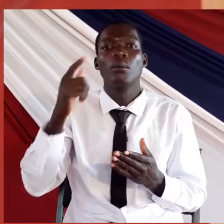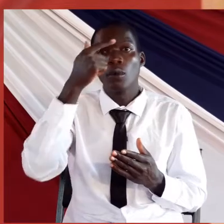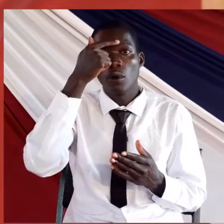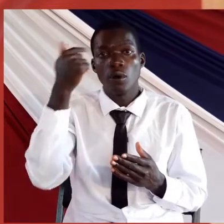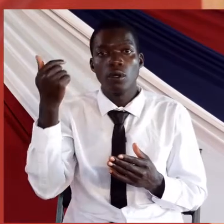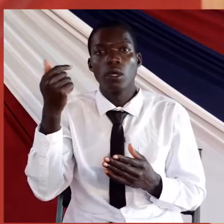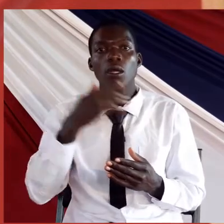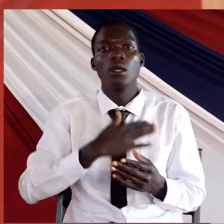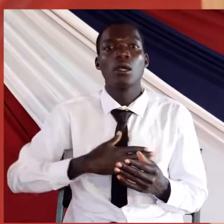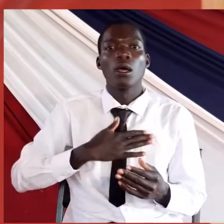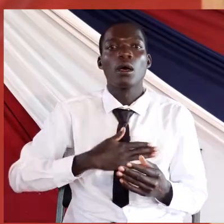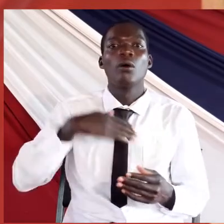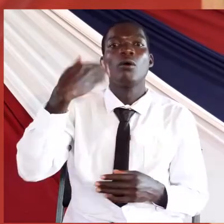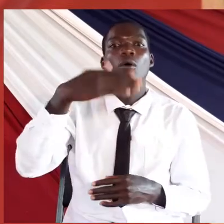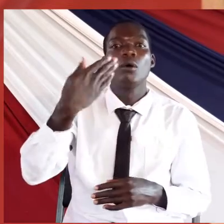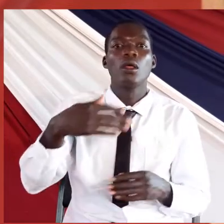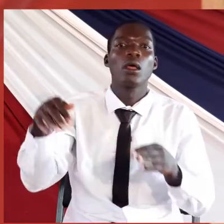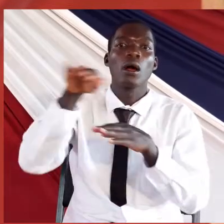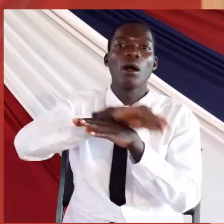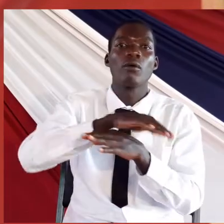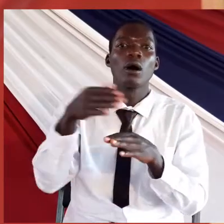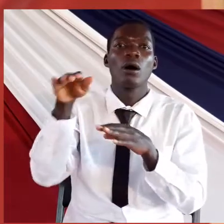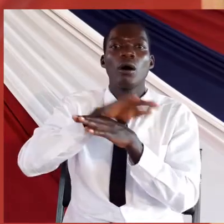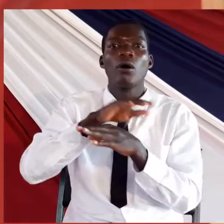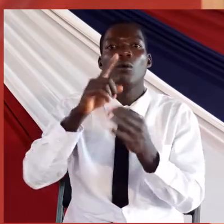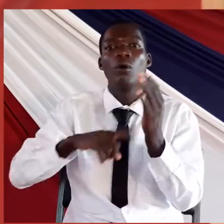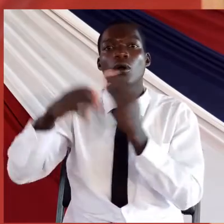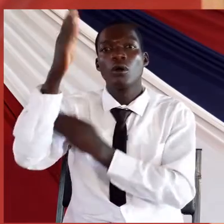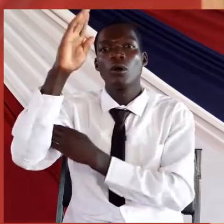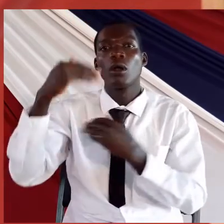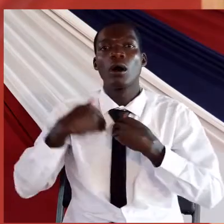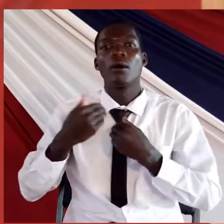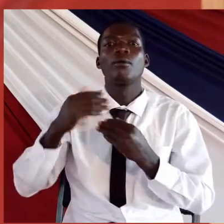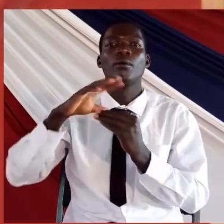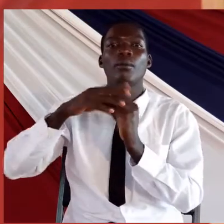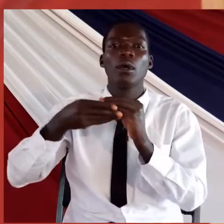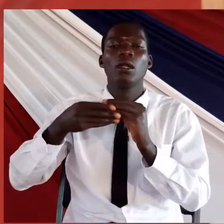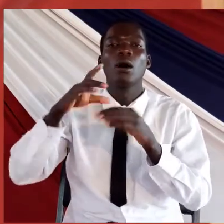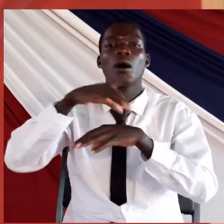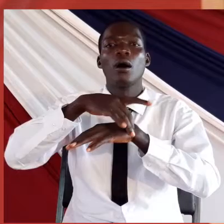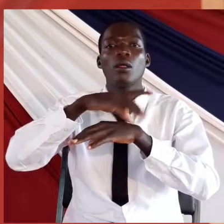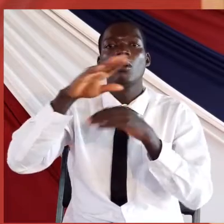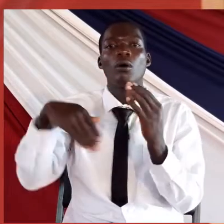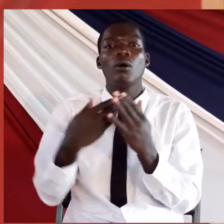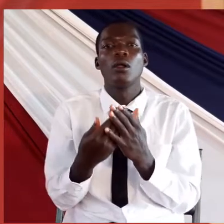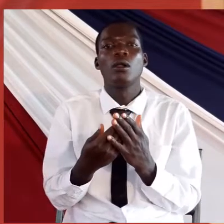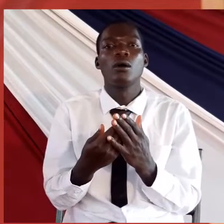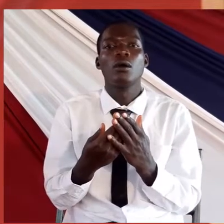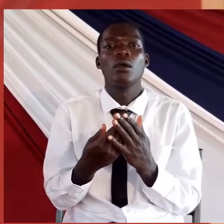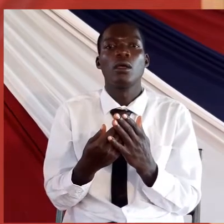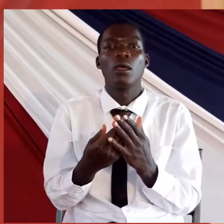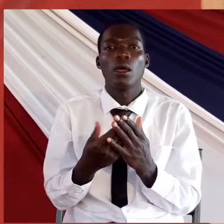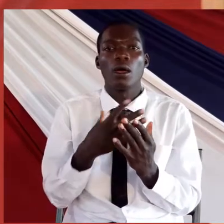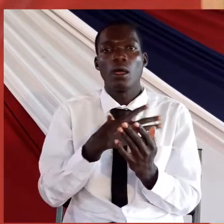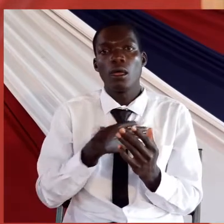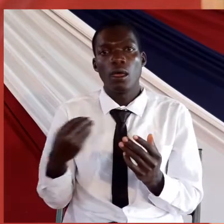Because science has always discovered, yes, what God had laid his hand on. Mm-hmm. And